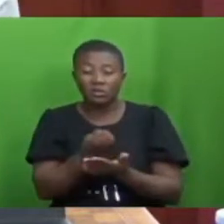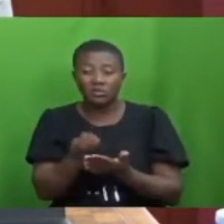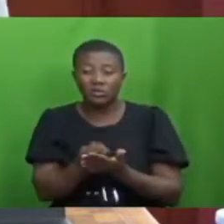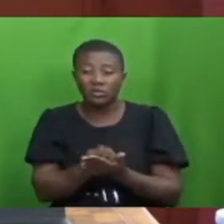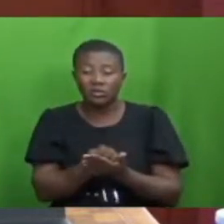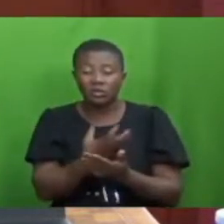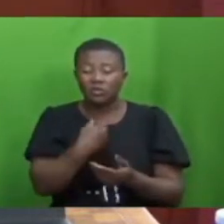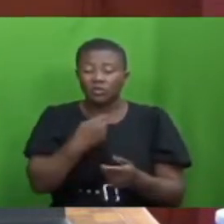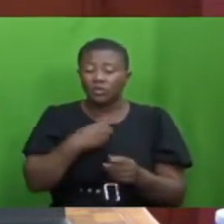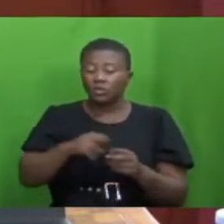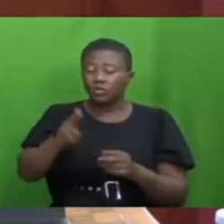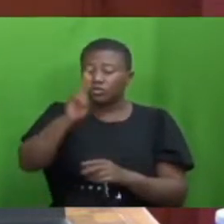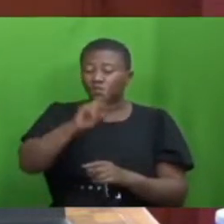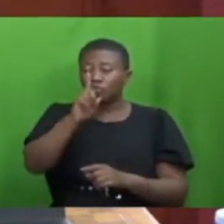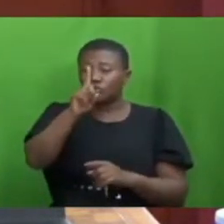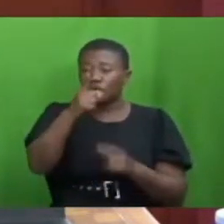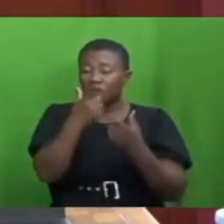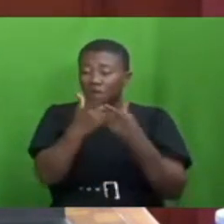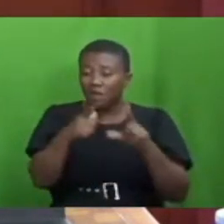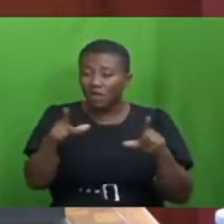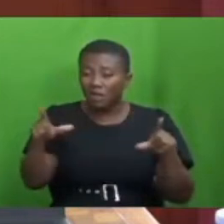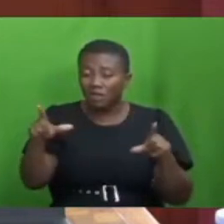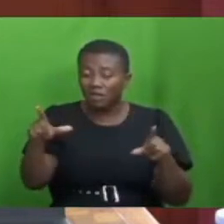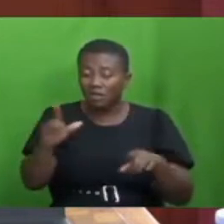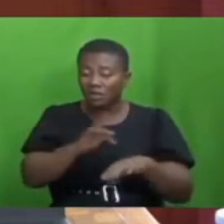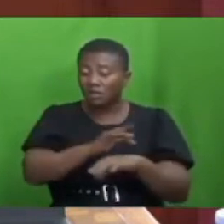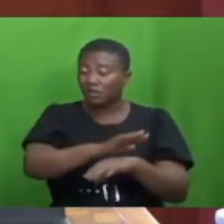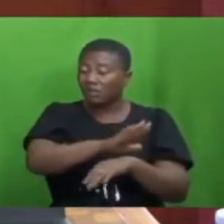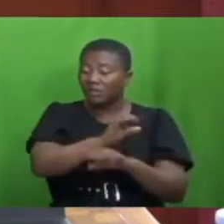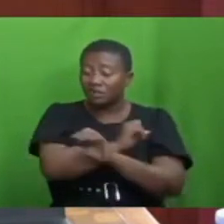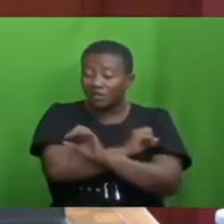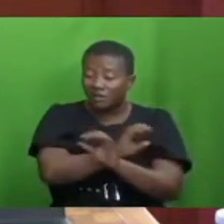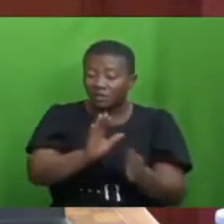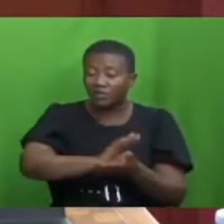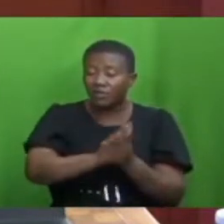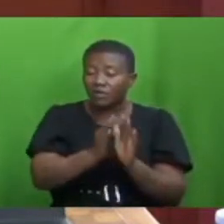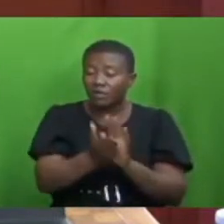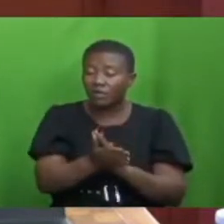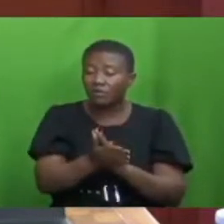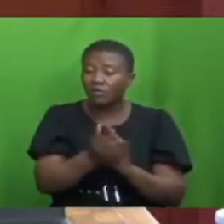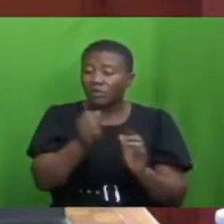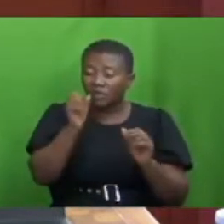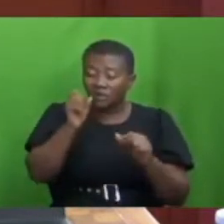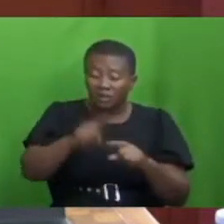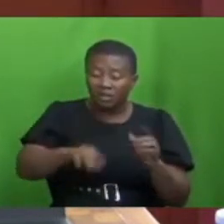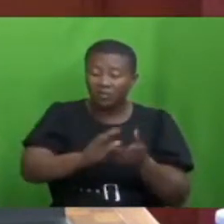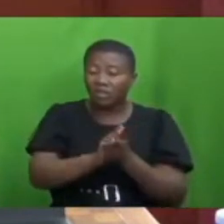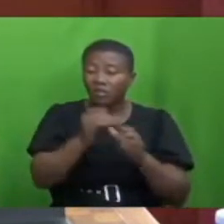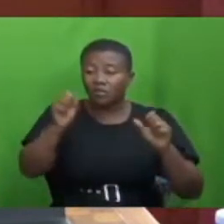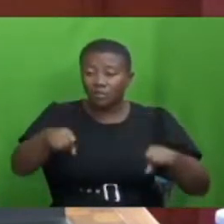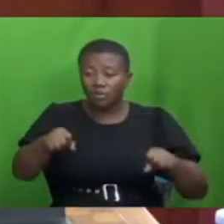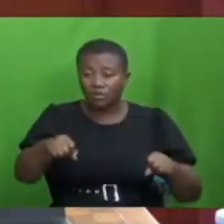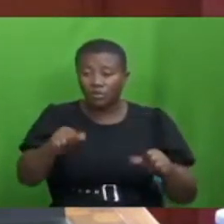republic, united in our resolve to transform our economy, for in speaking one language, and nothing will